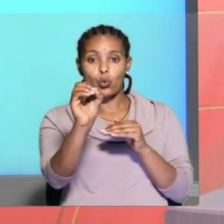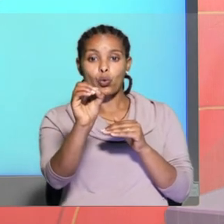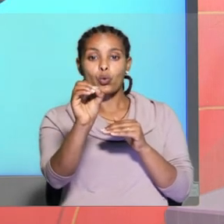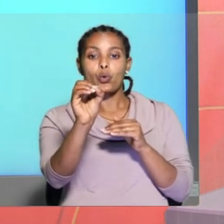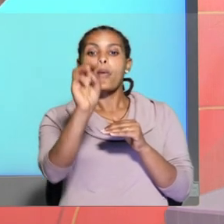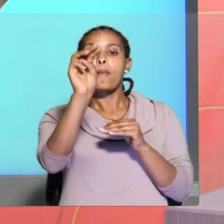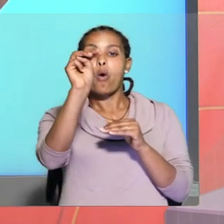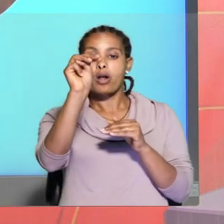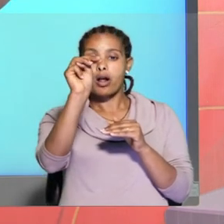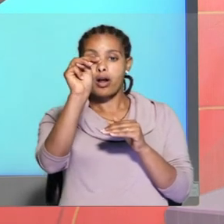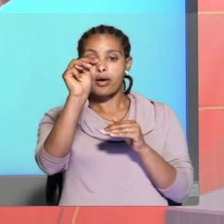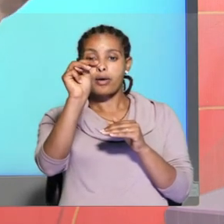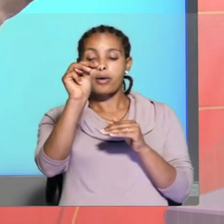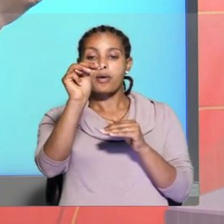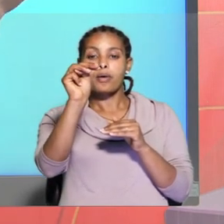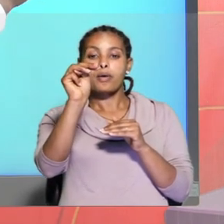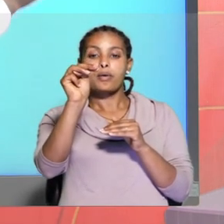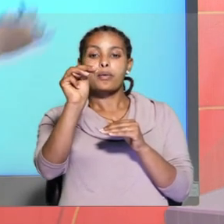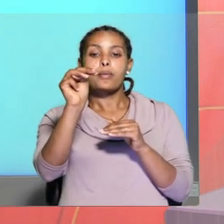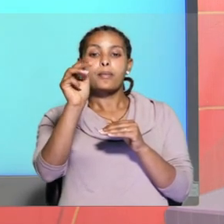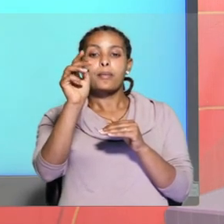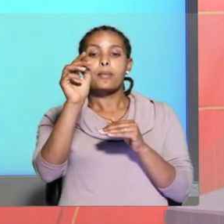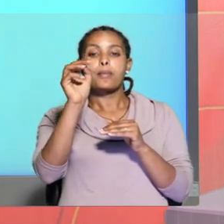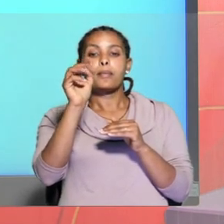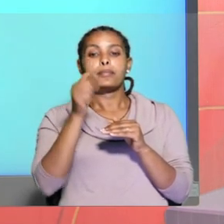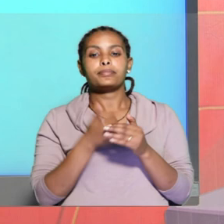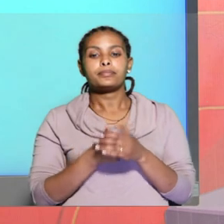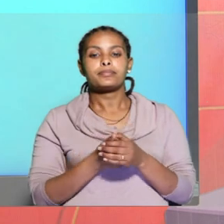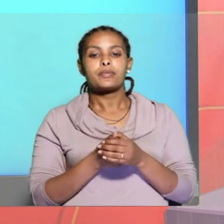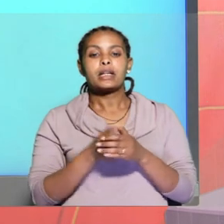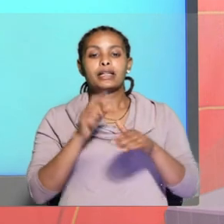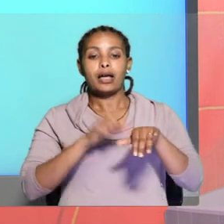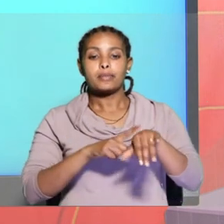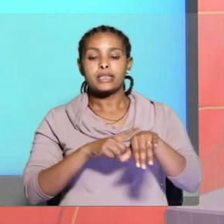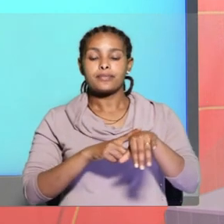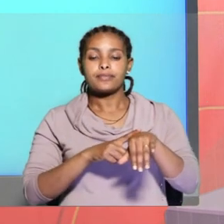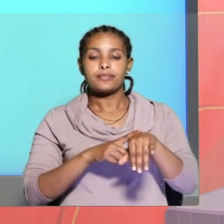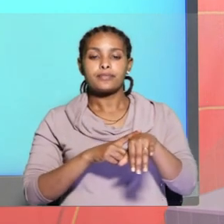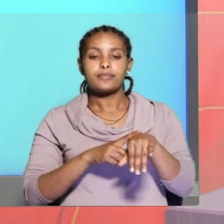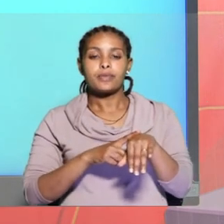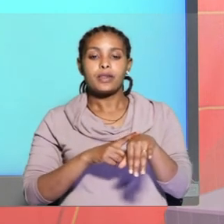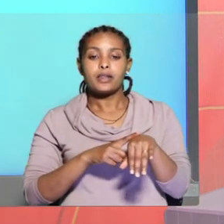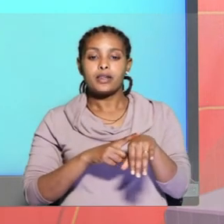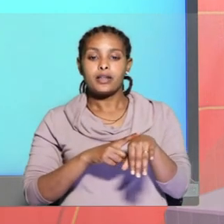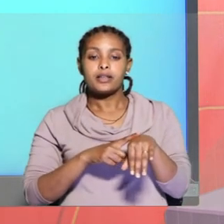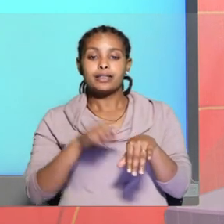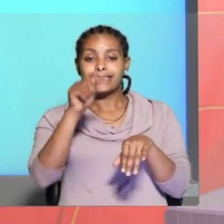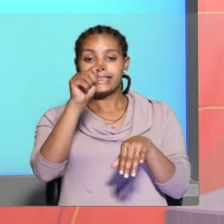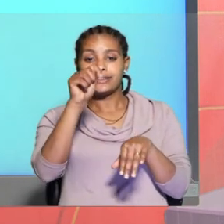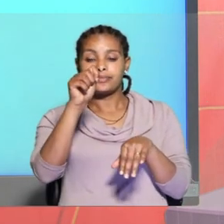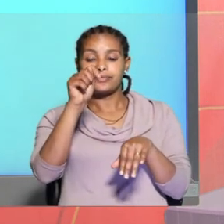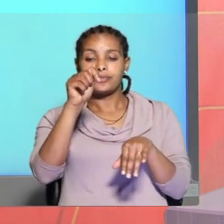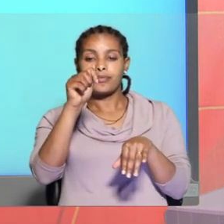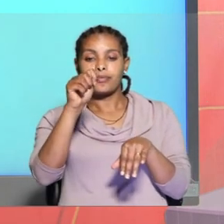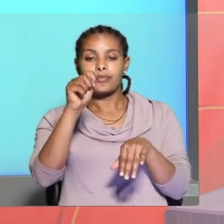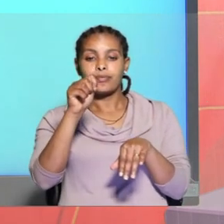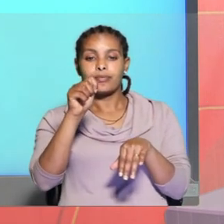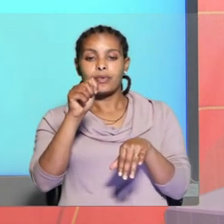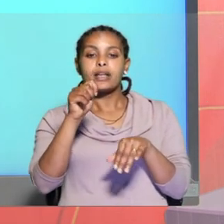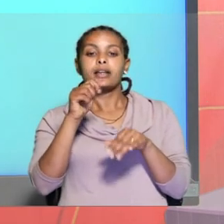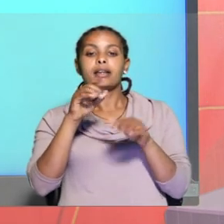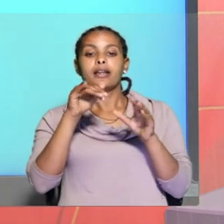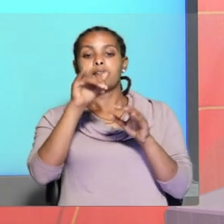0.810 per molar per second times times team team